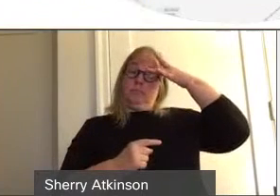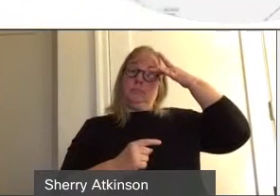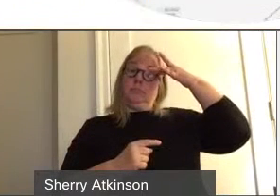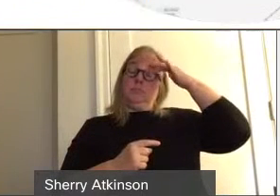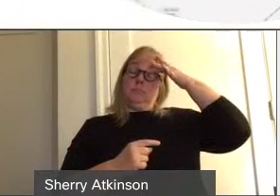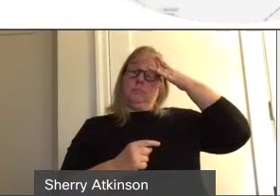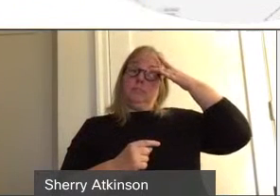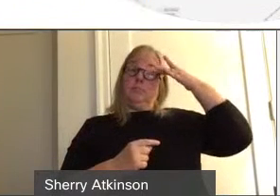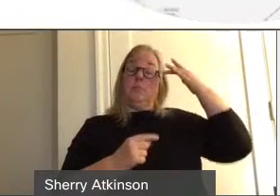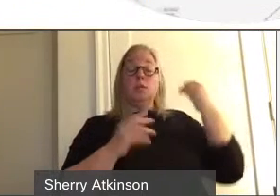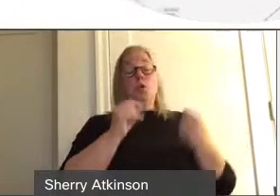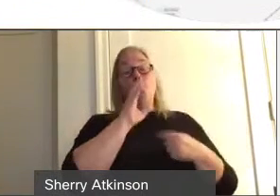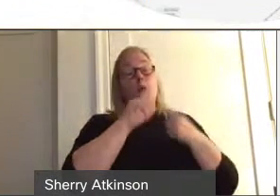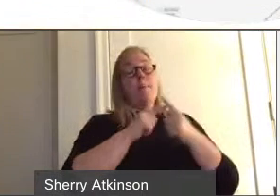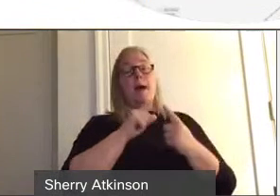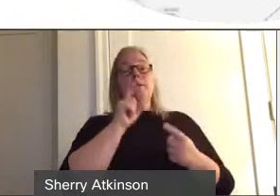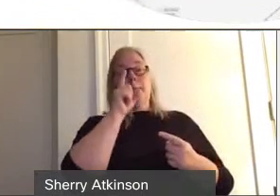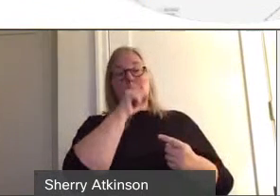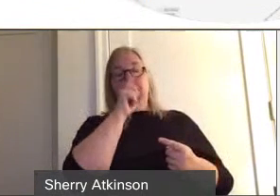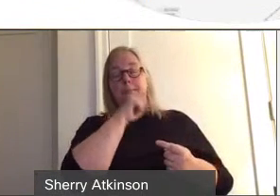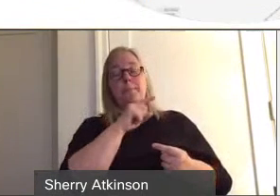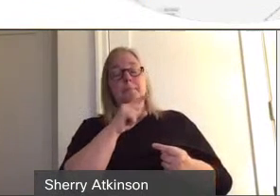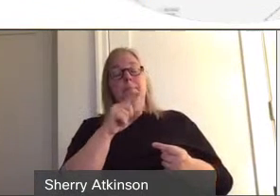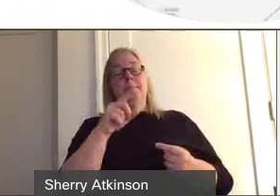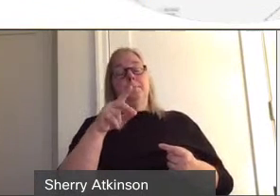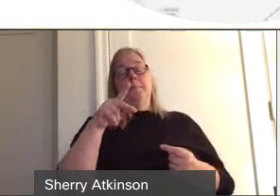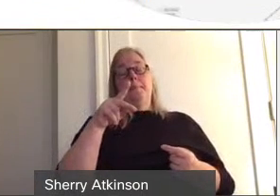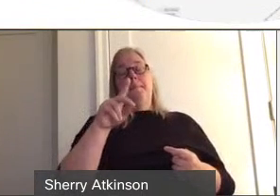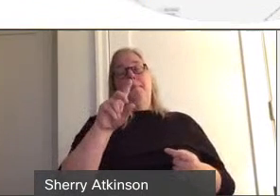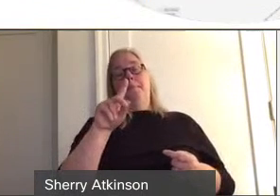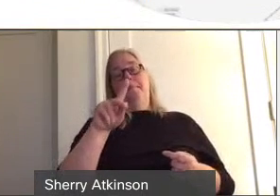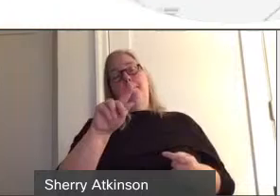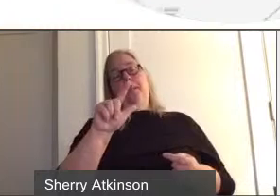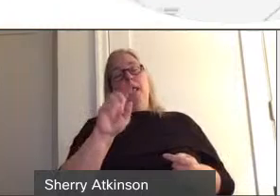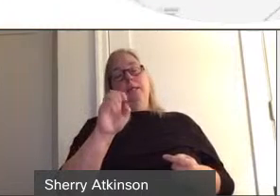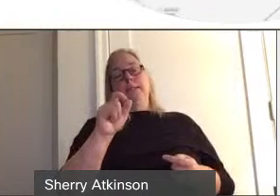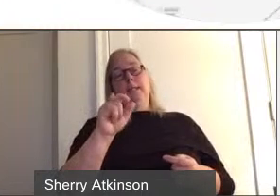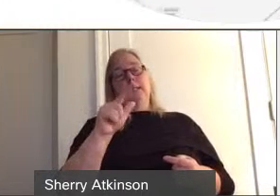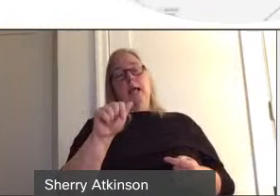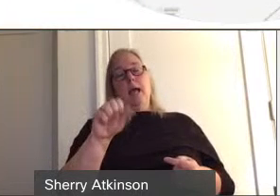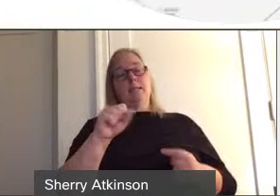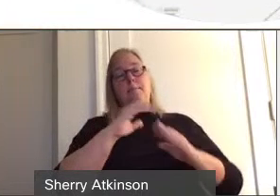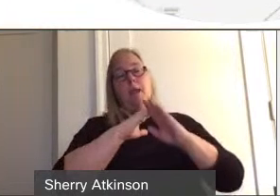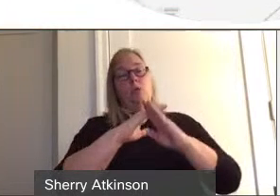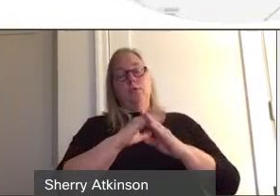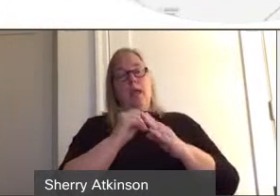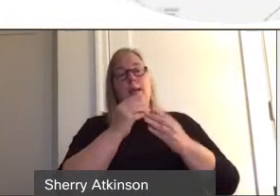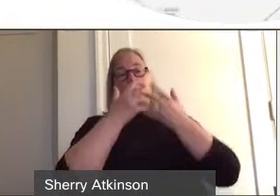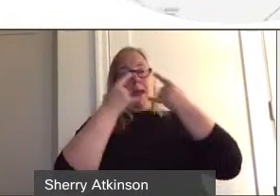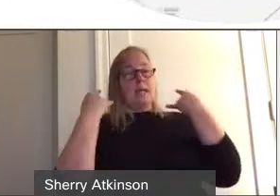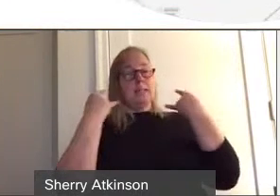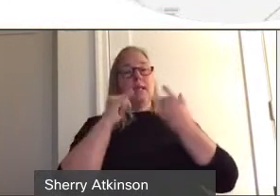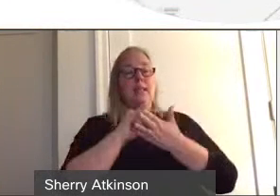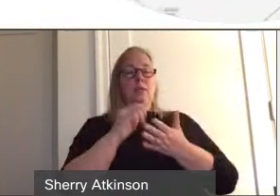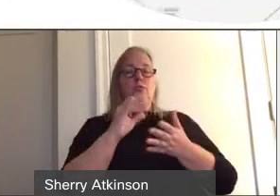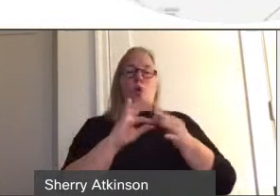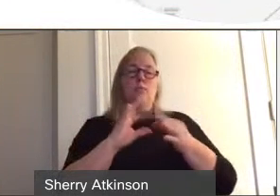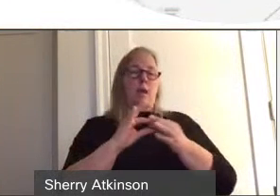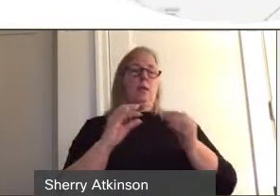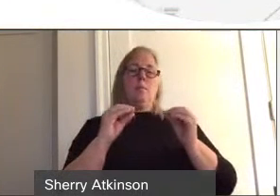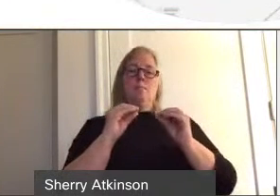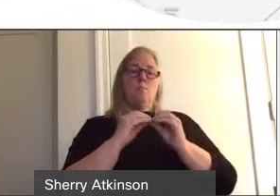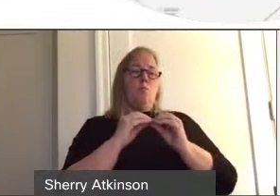So speaking of plexiglass barriers and masks, this is a slide that talks about some of the more recent changes that we've had to the